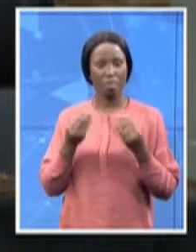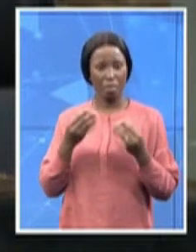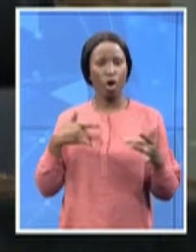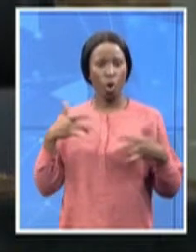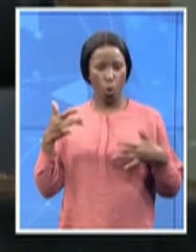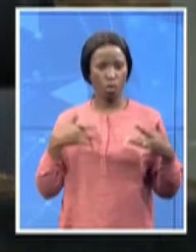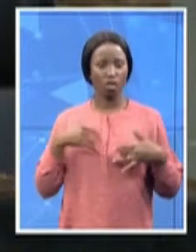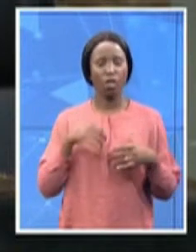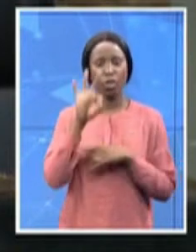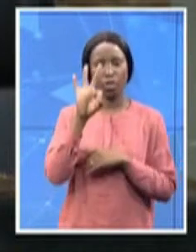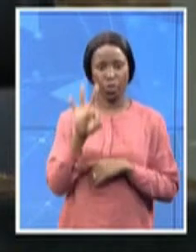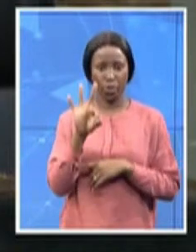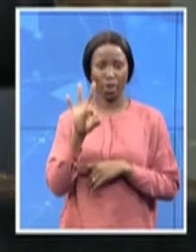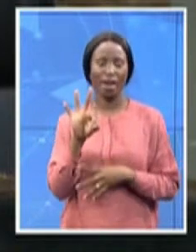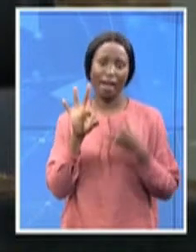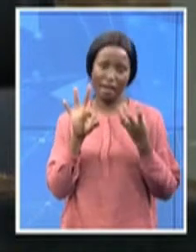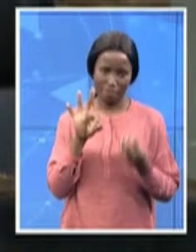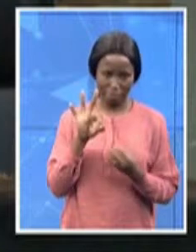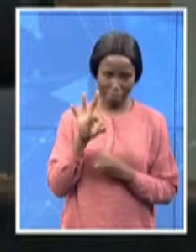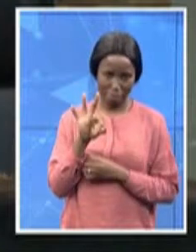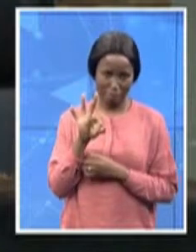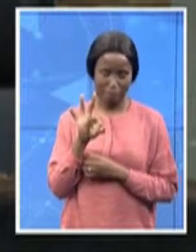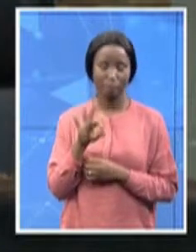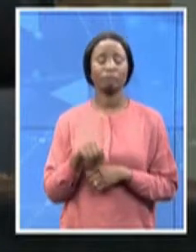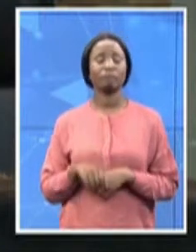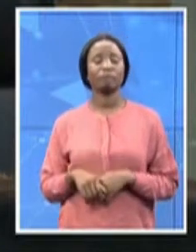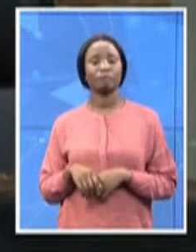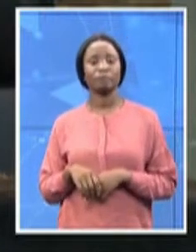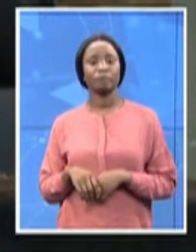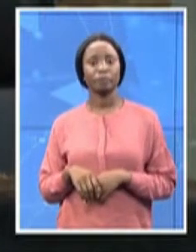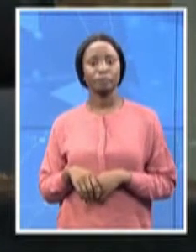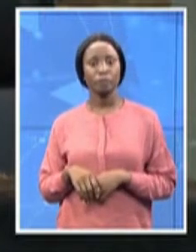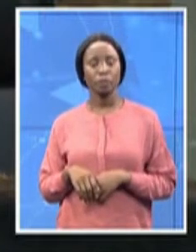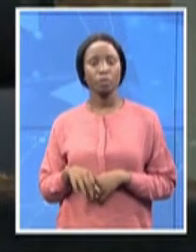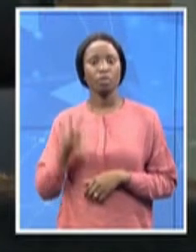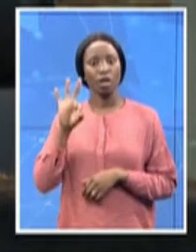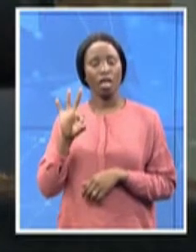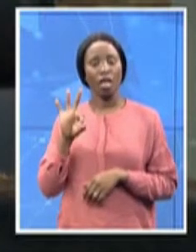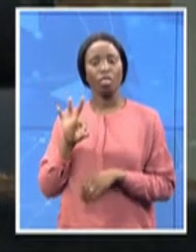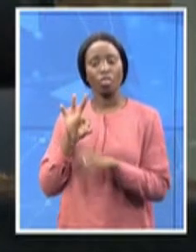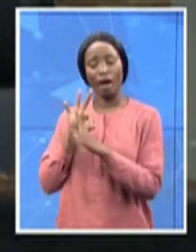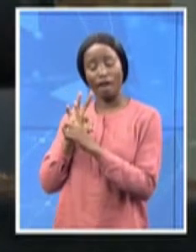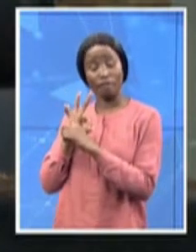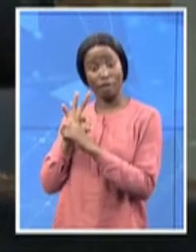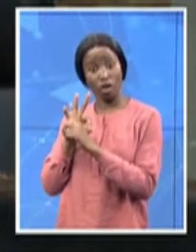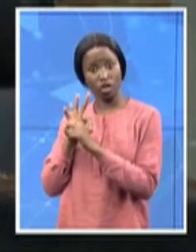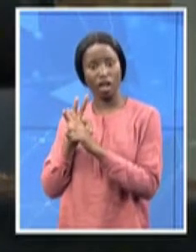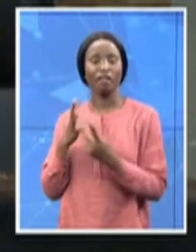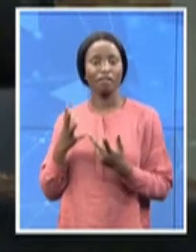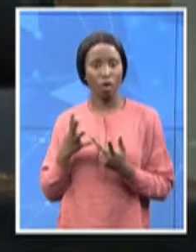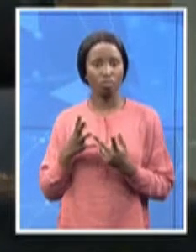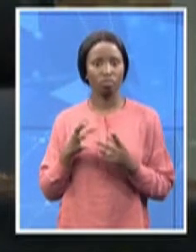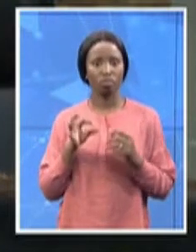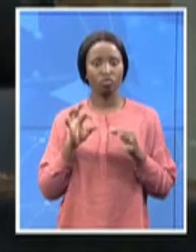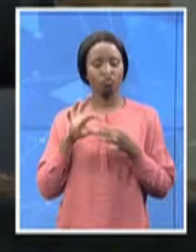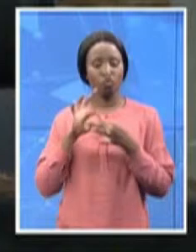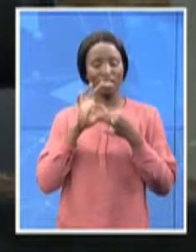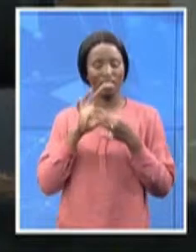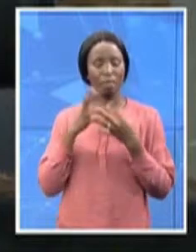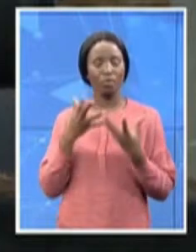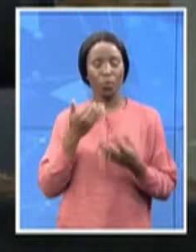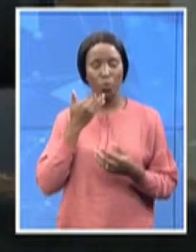The first was a possible improper relationship between the president, his family, and